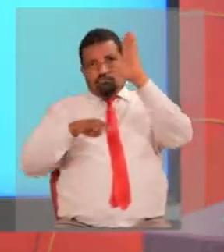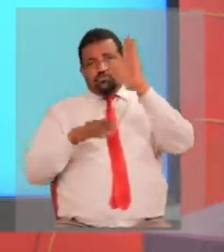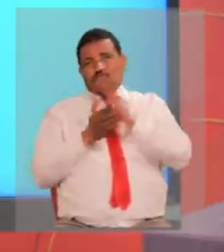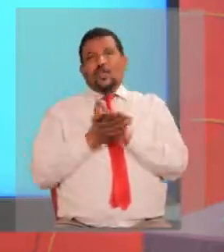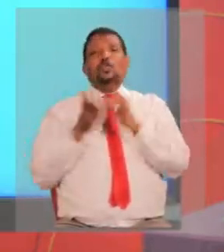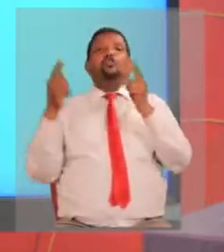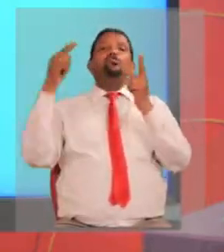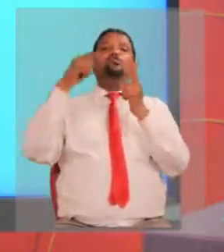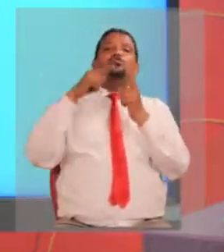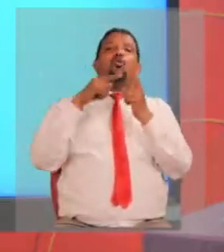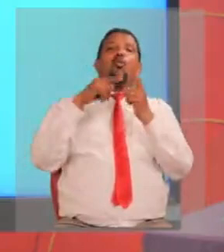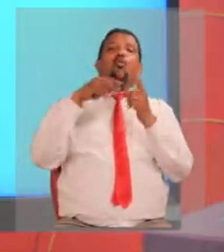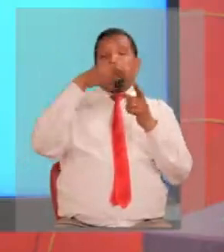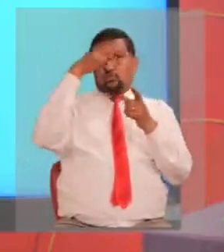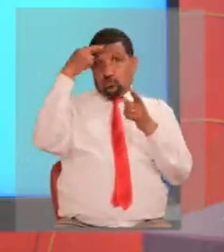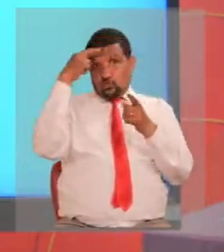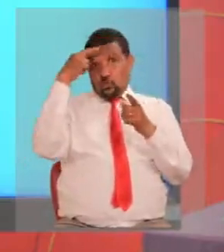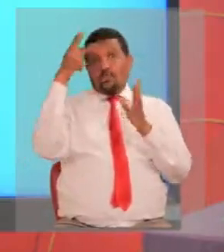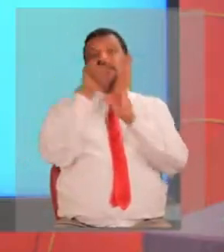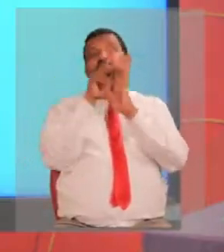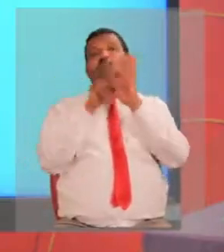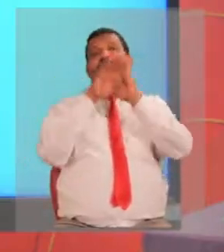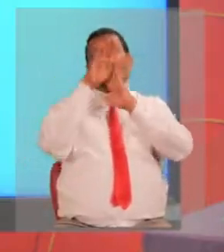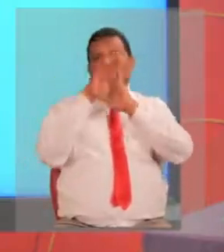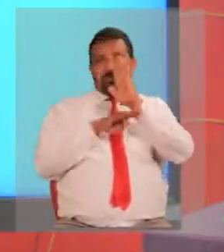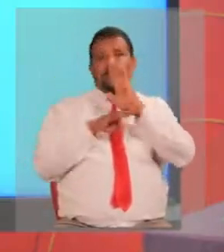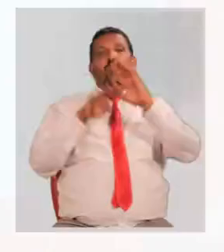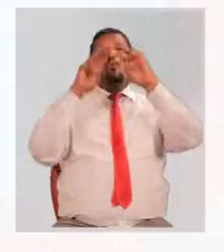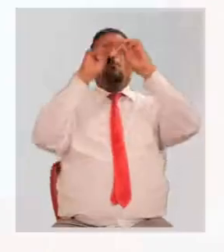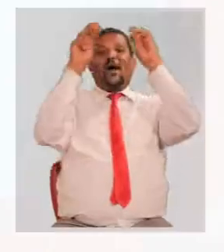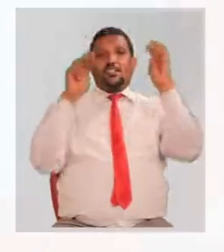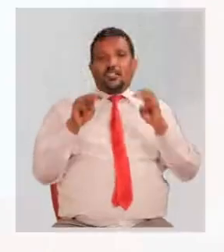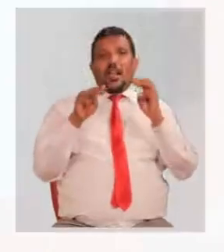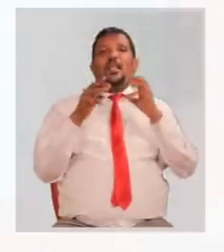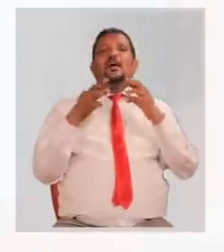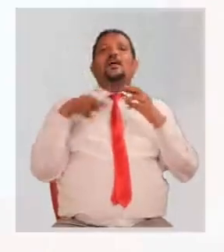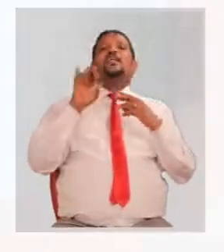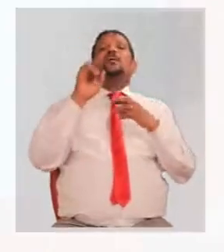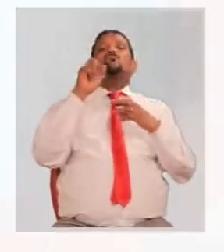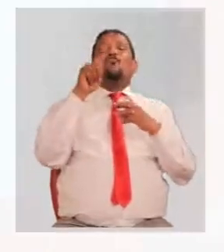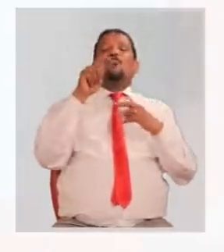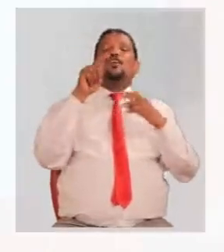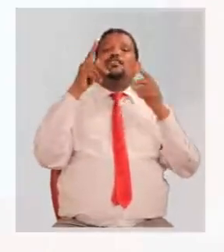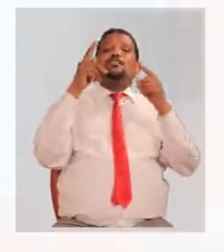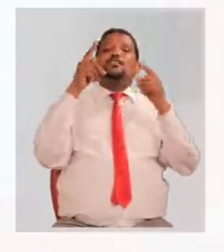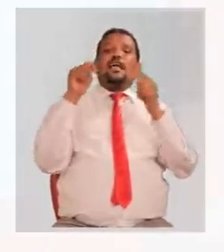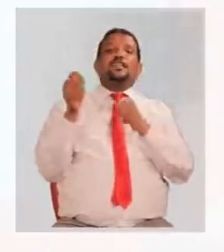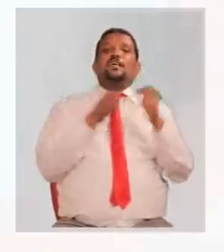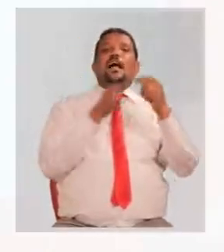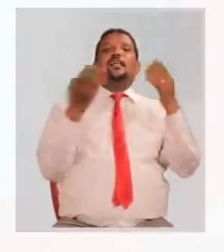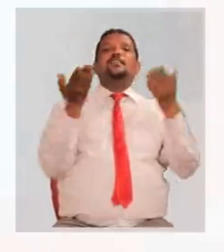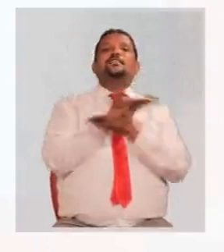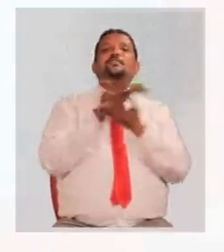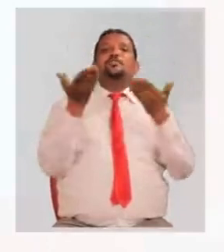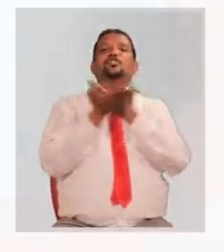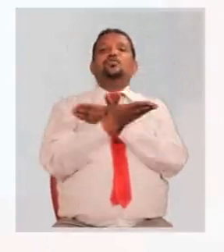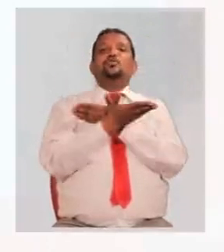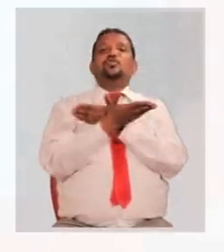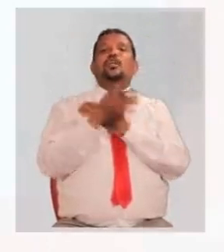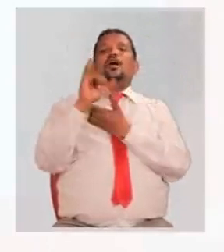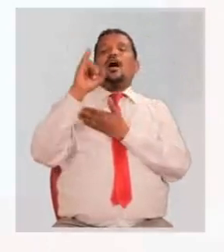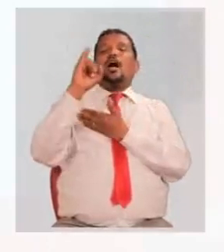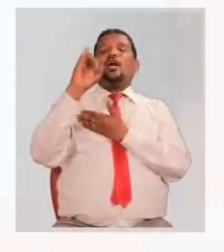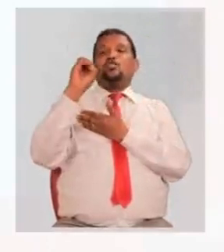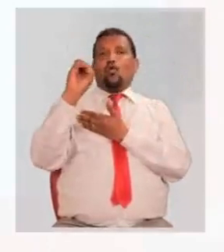due to the principle of diminishing marginal rate of technical substitution, isoquants are